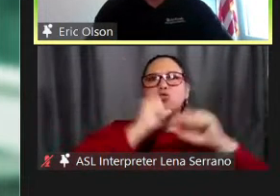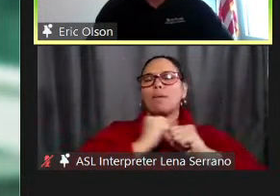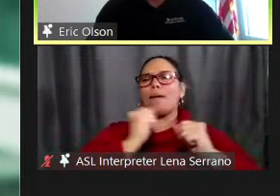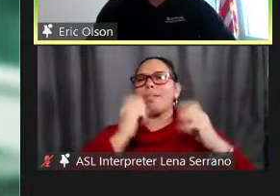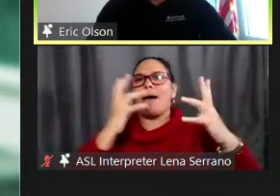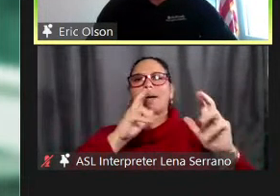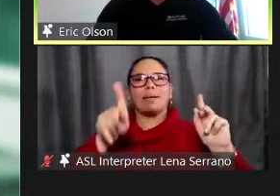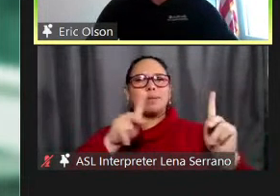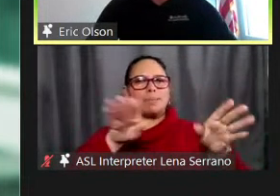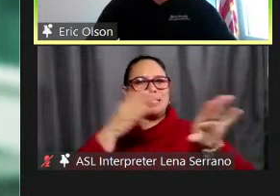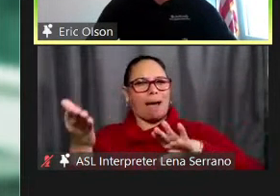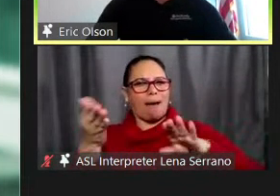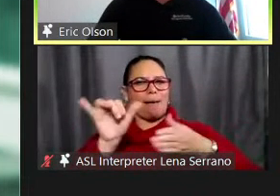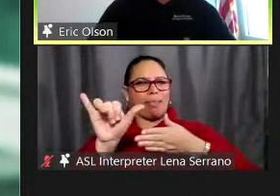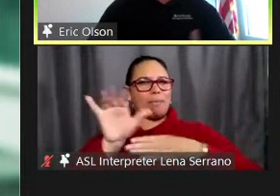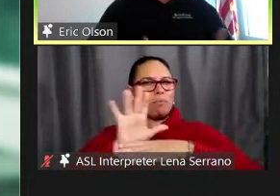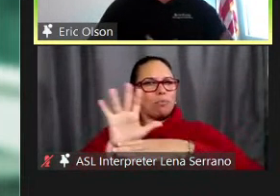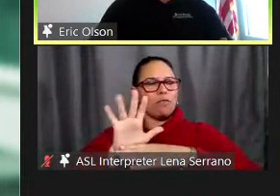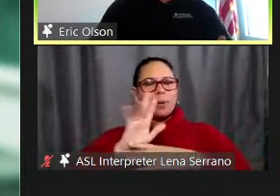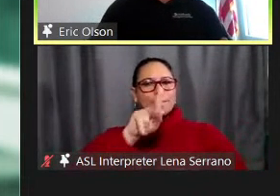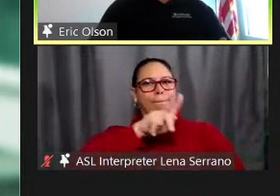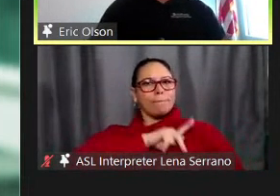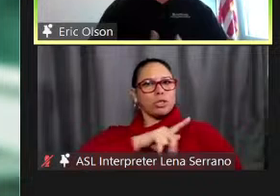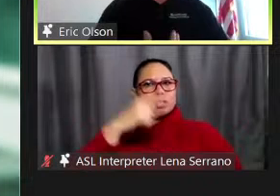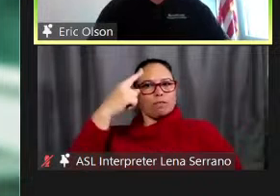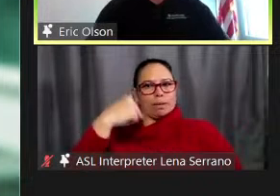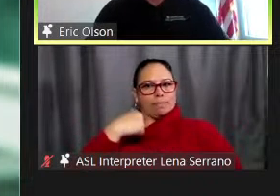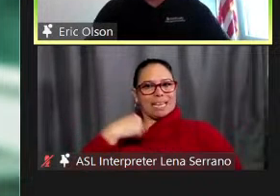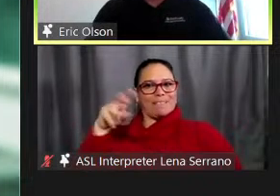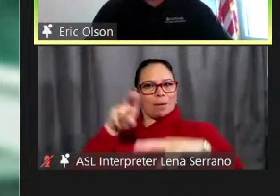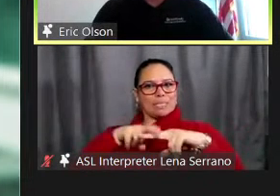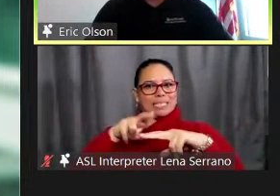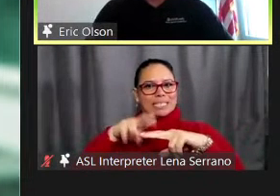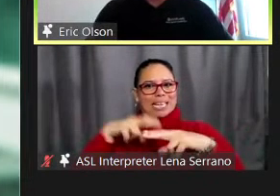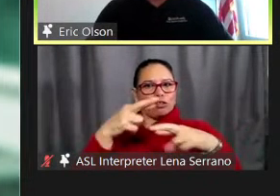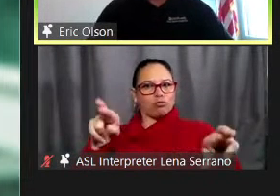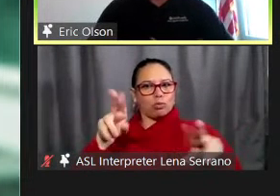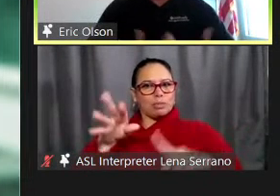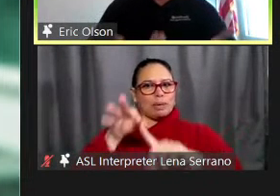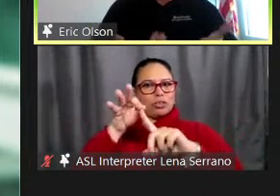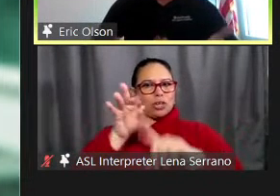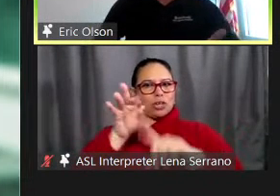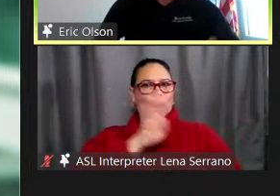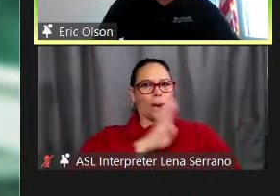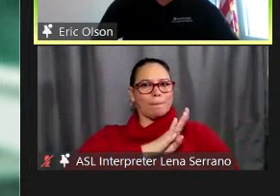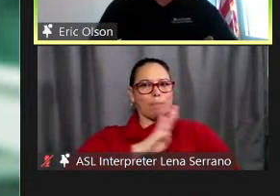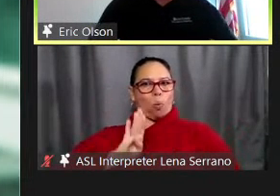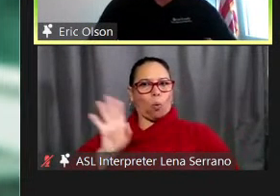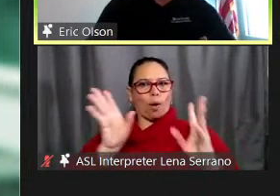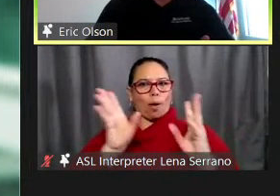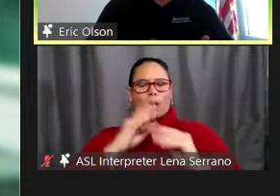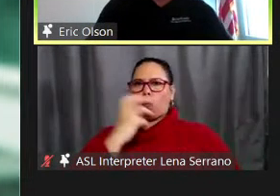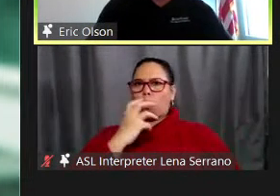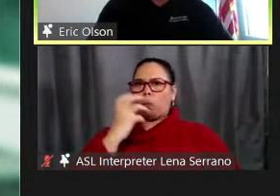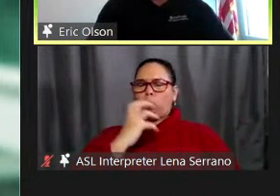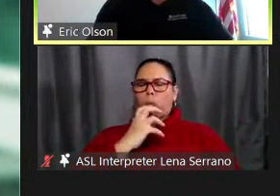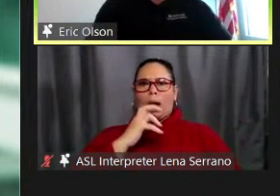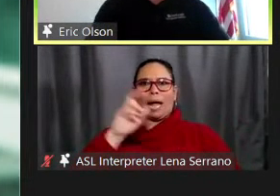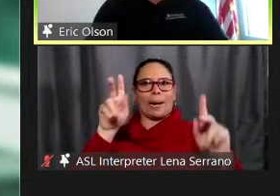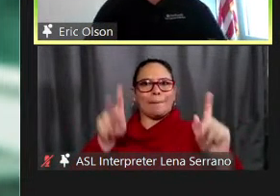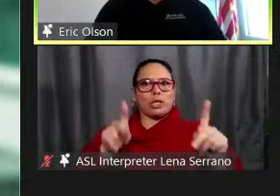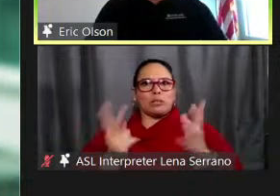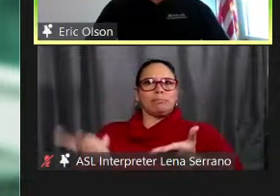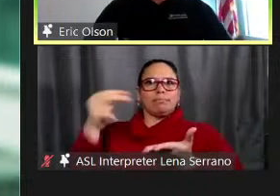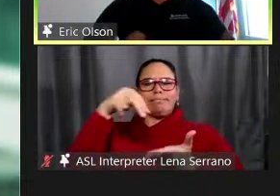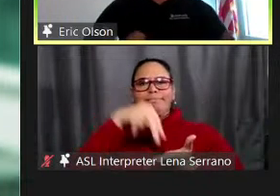end up dying. So personally, for me, if I'm sitting in a room, especially in a board meeting room, when an individual stands up and does that,